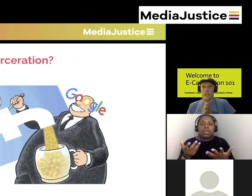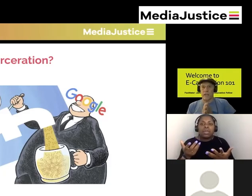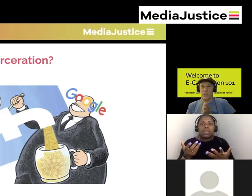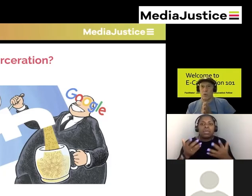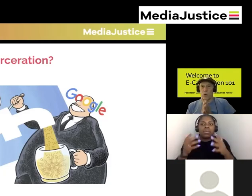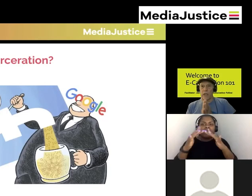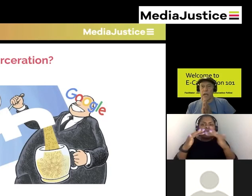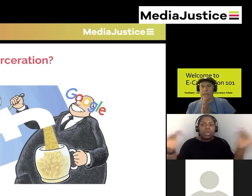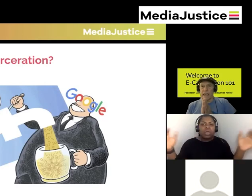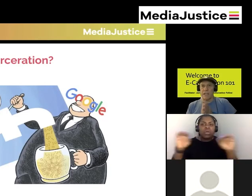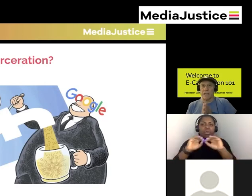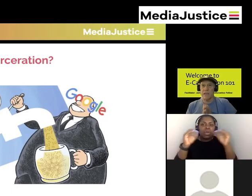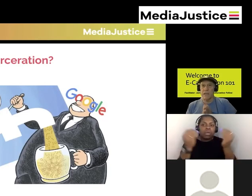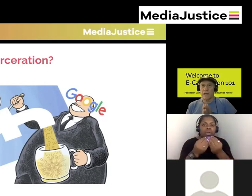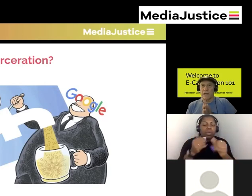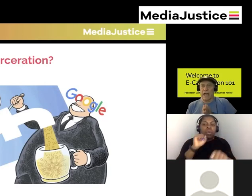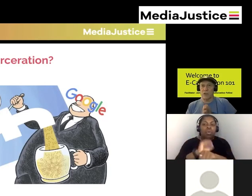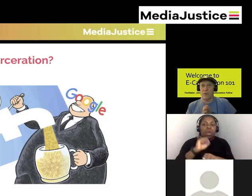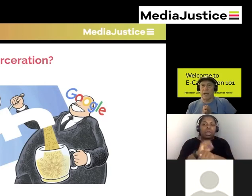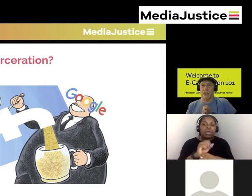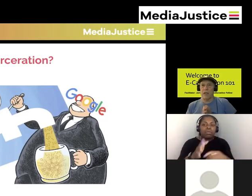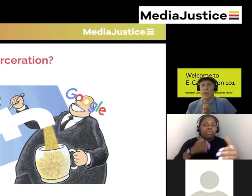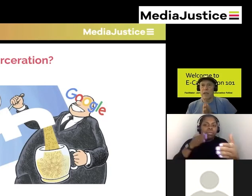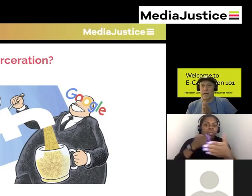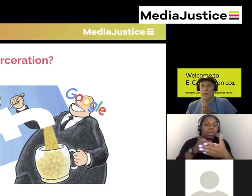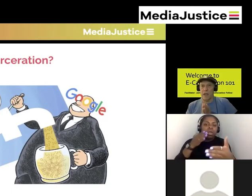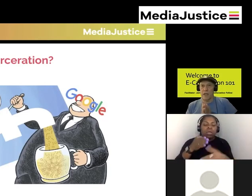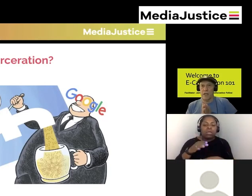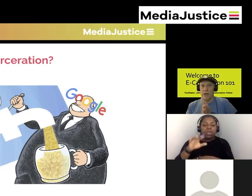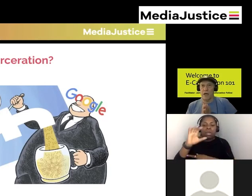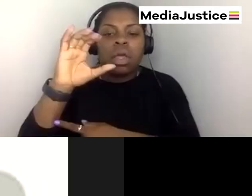various organizations working against cash bail